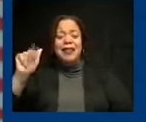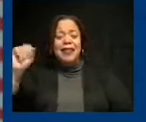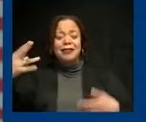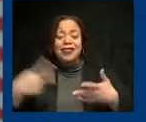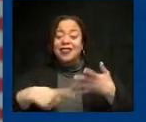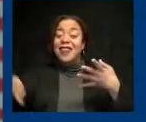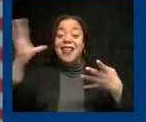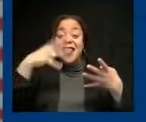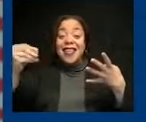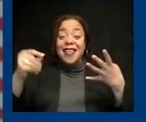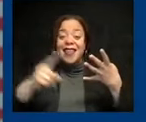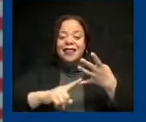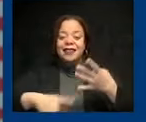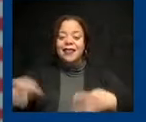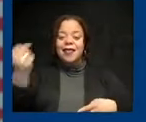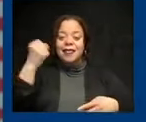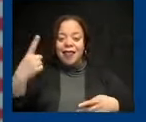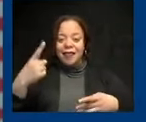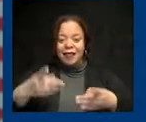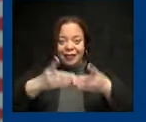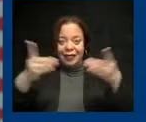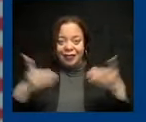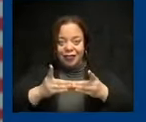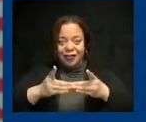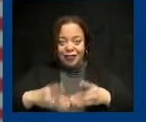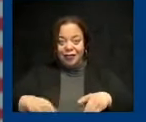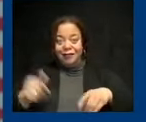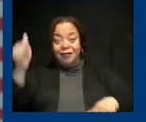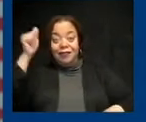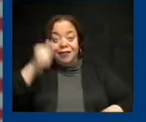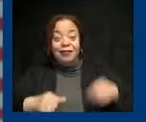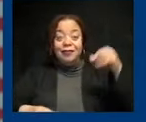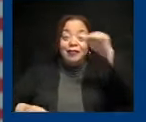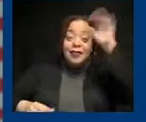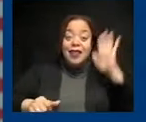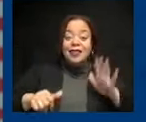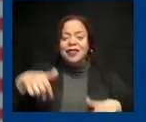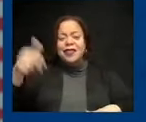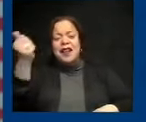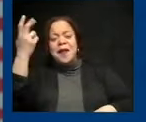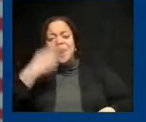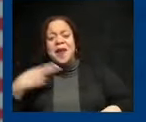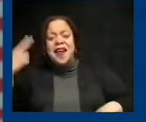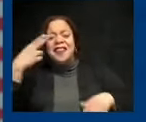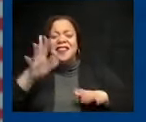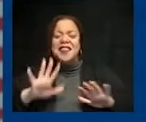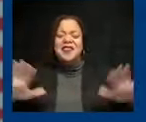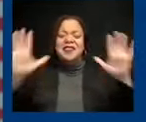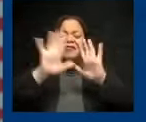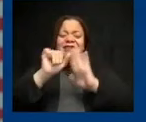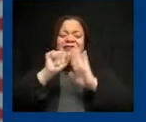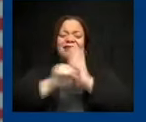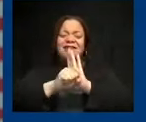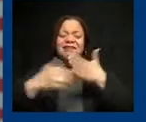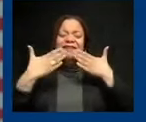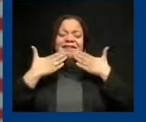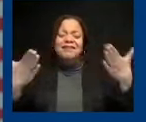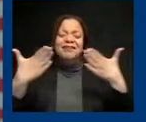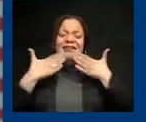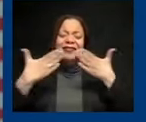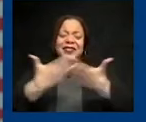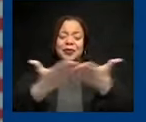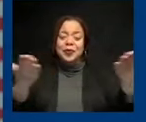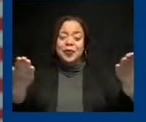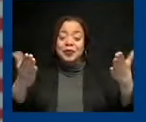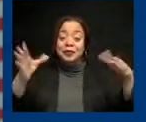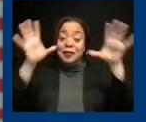Our President and First Lady could have celebrated their first 100 days in office in any of these